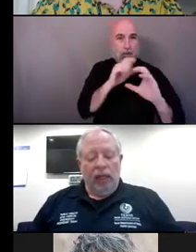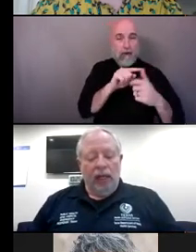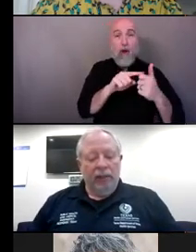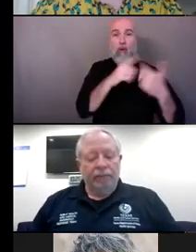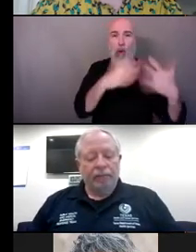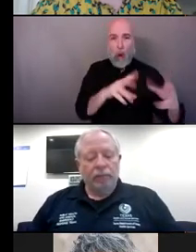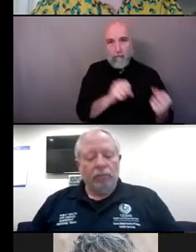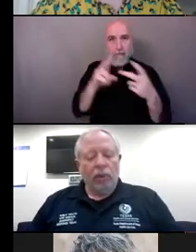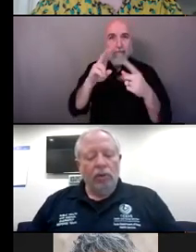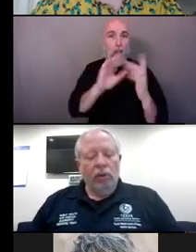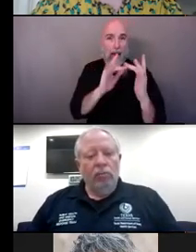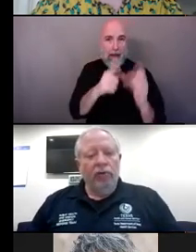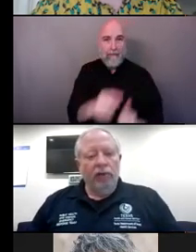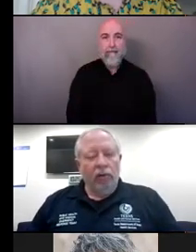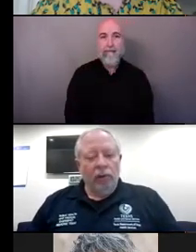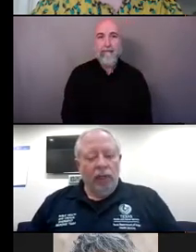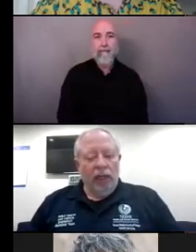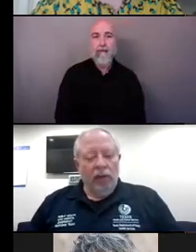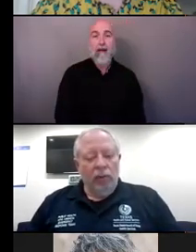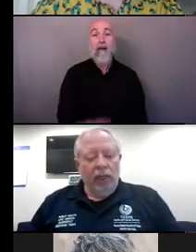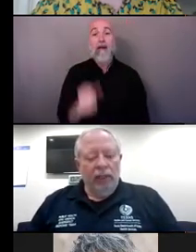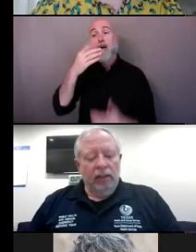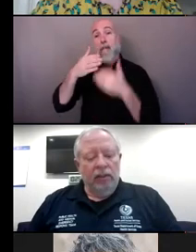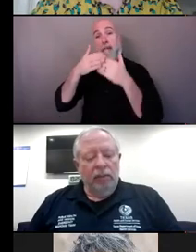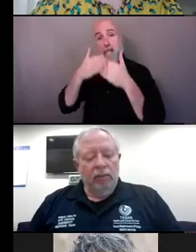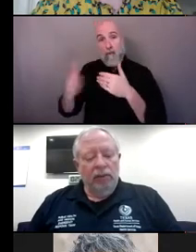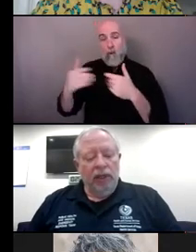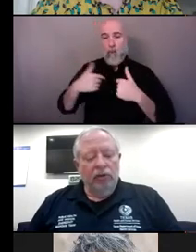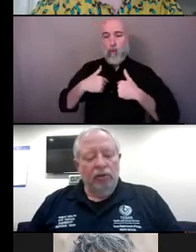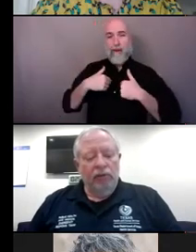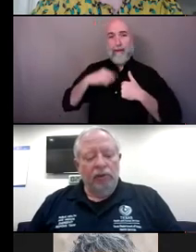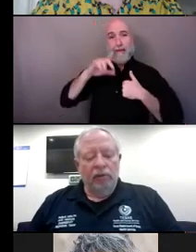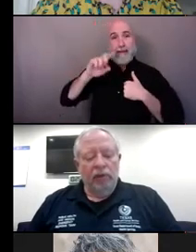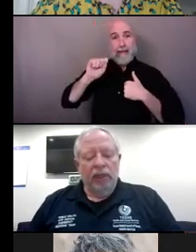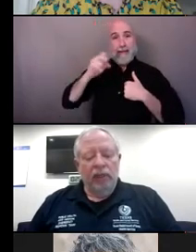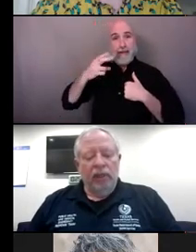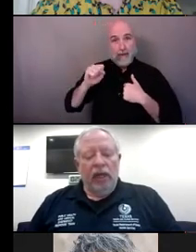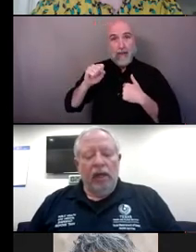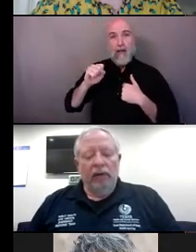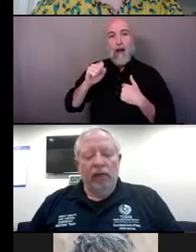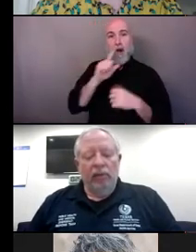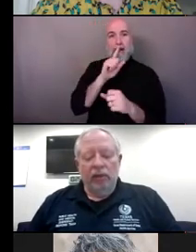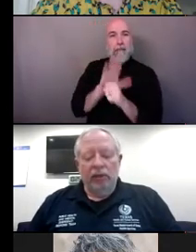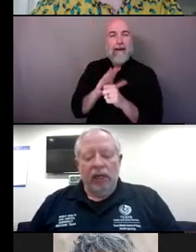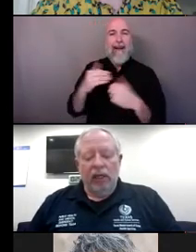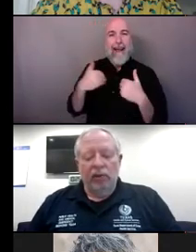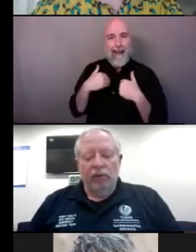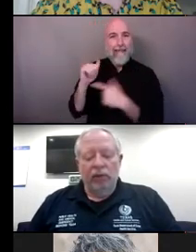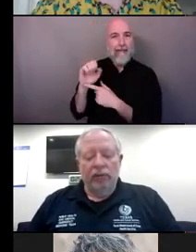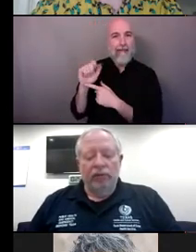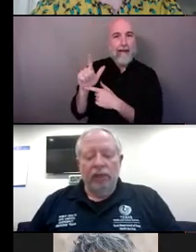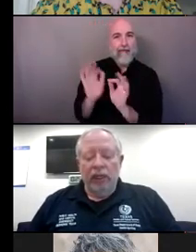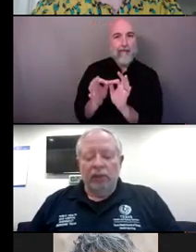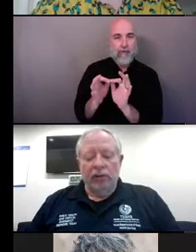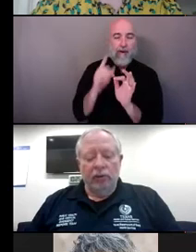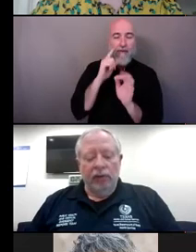posted online. Moving forward, we at the Department of State Health Services are committing to having American Sign Language